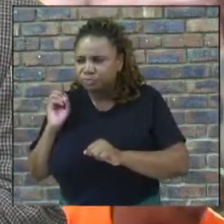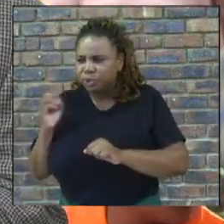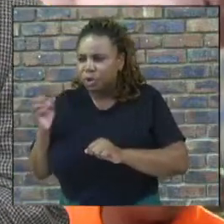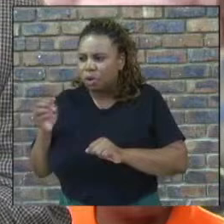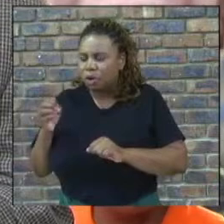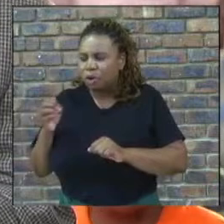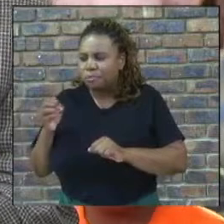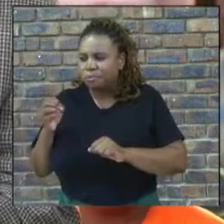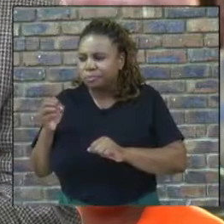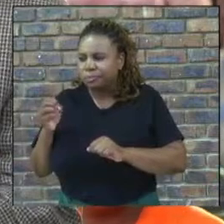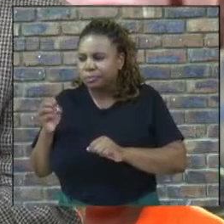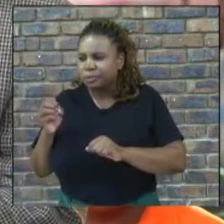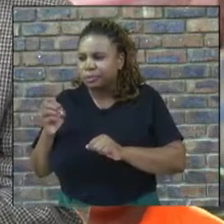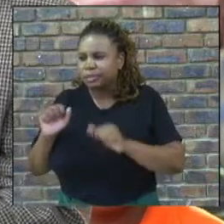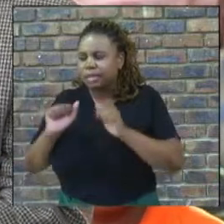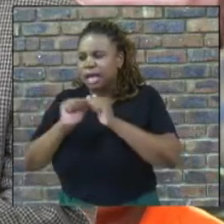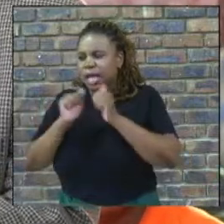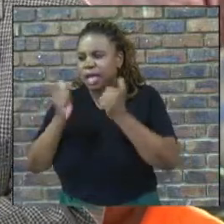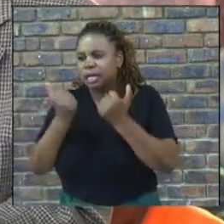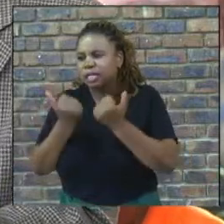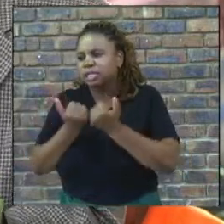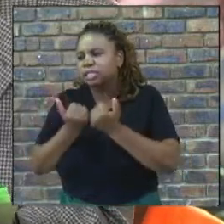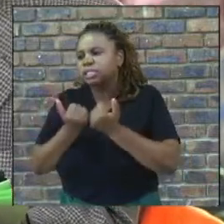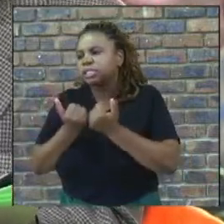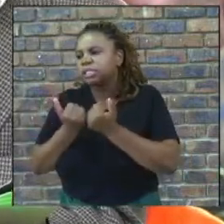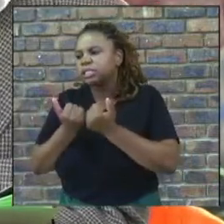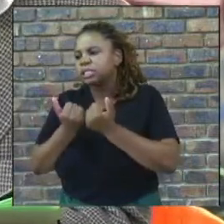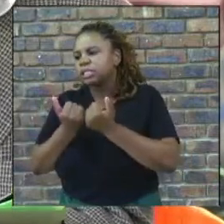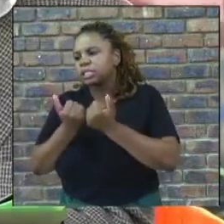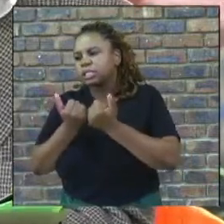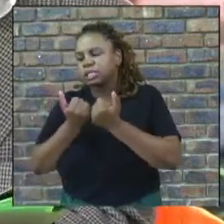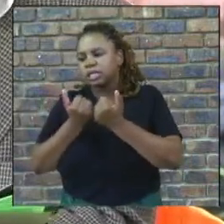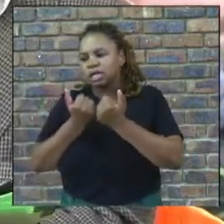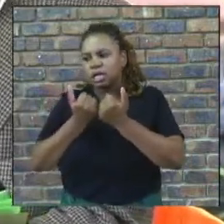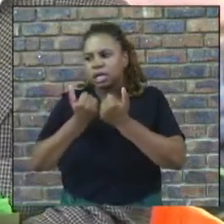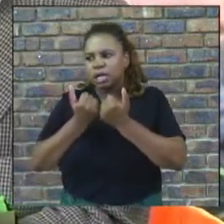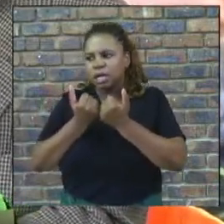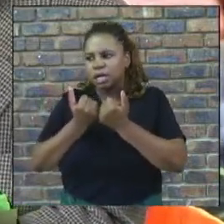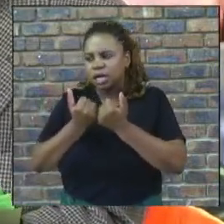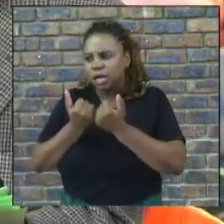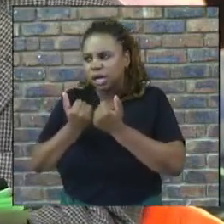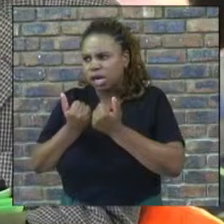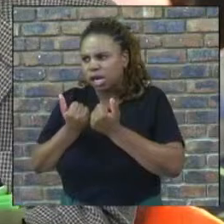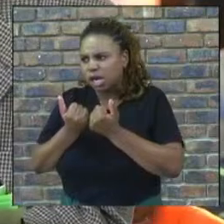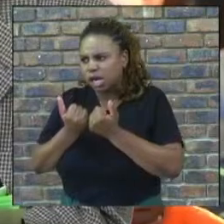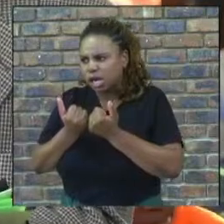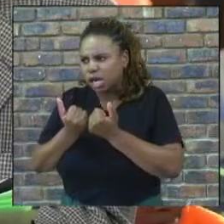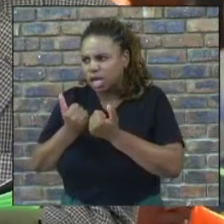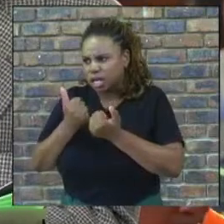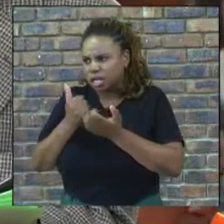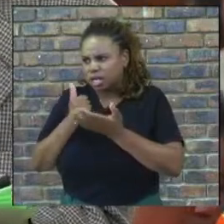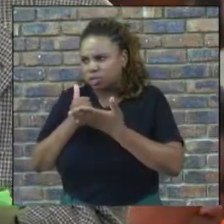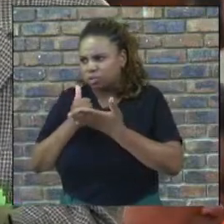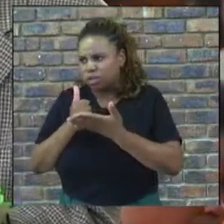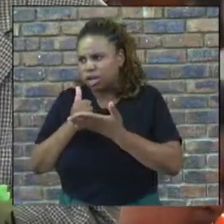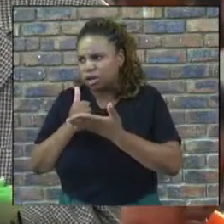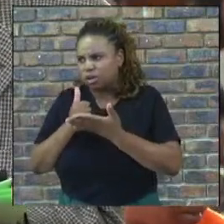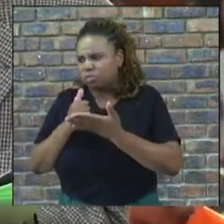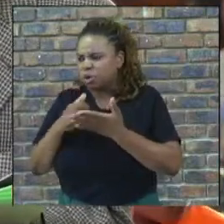ka yona e supportang di local businesses ka non-fundable